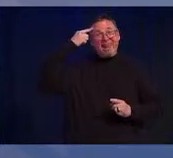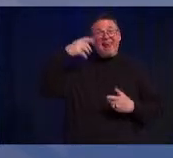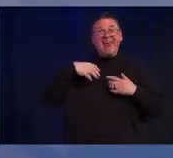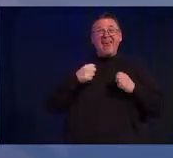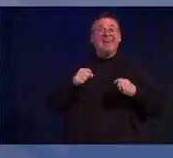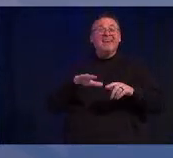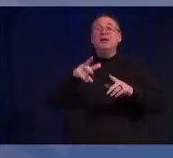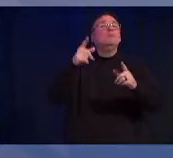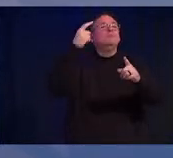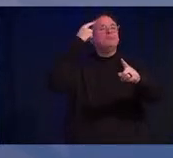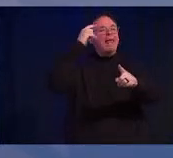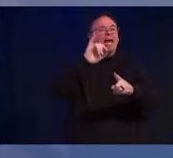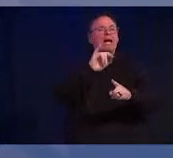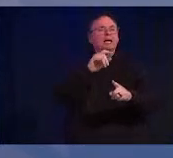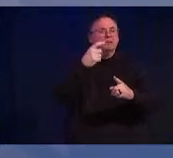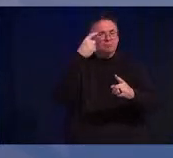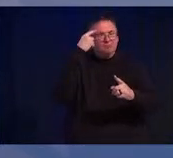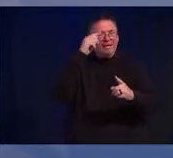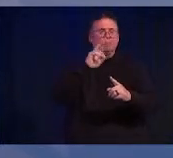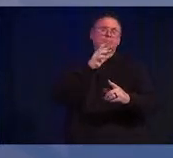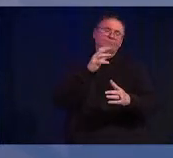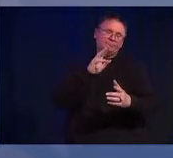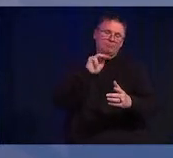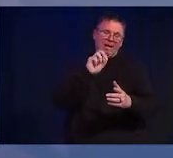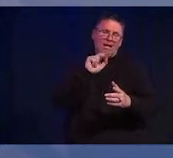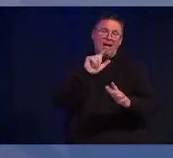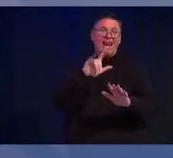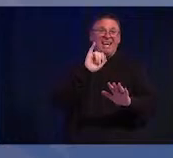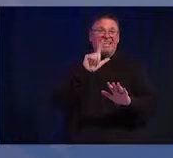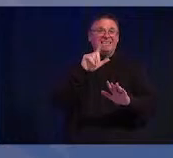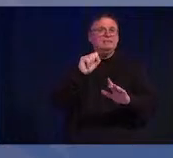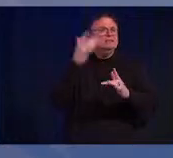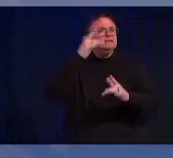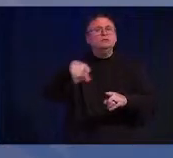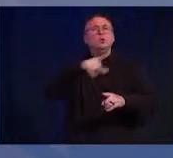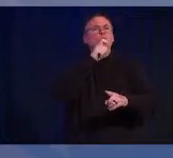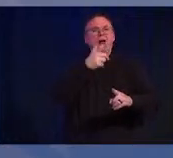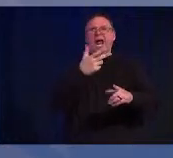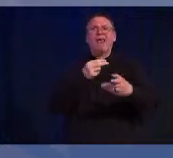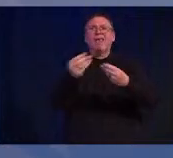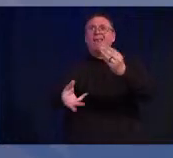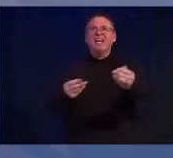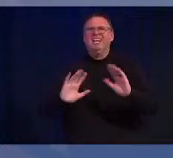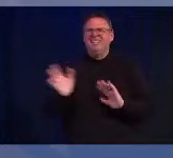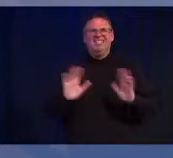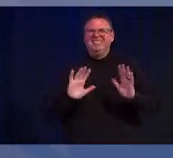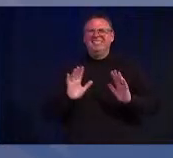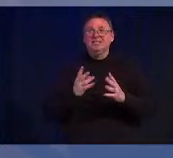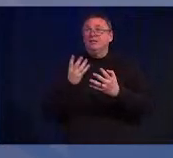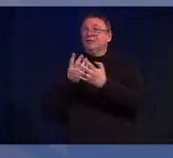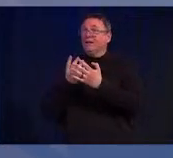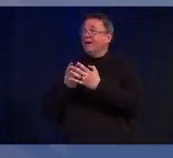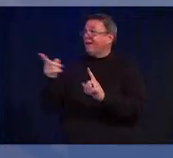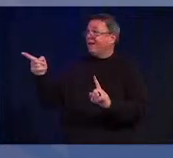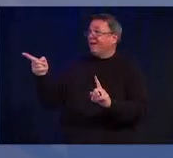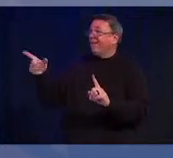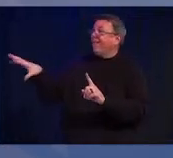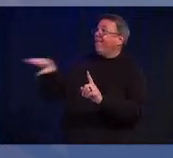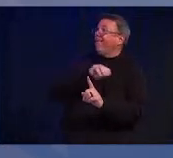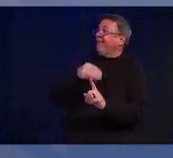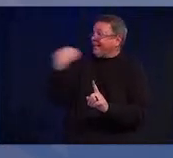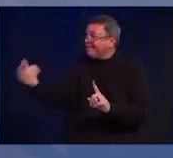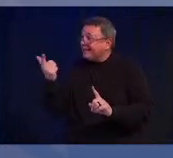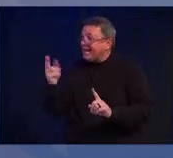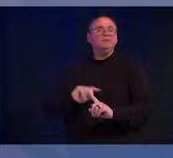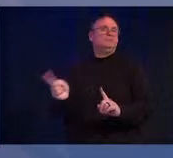issue and they resort to a gun. Keeping guns out of the hands of criminals. But when it comes to our Second Amendment rights, I'm the one